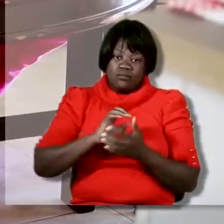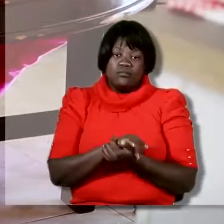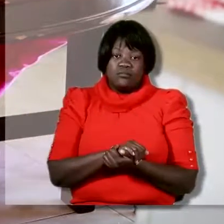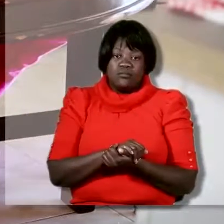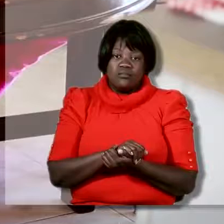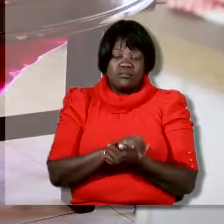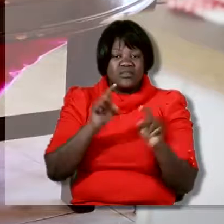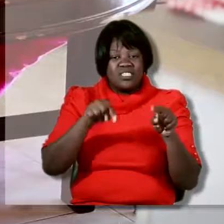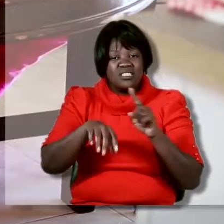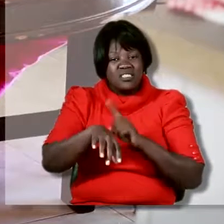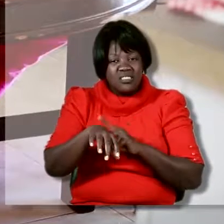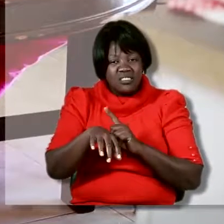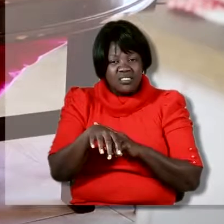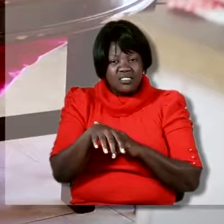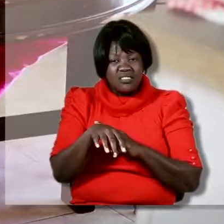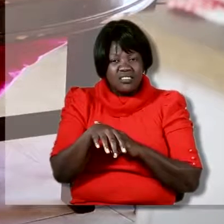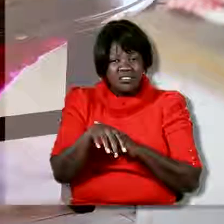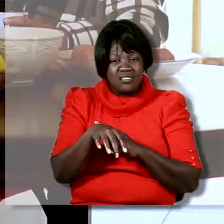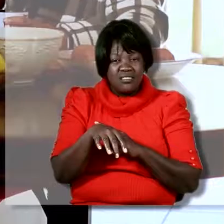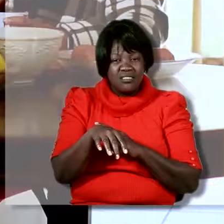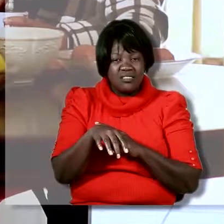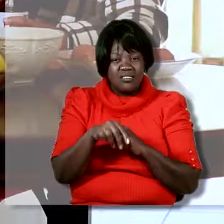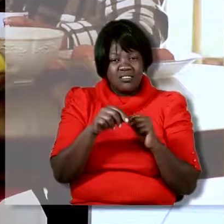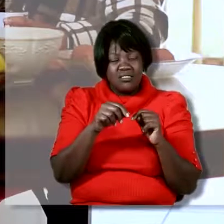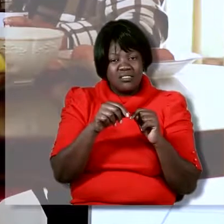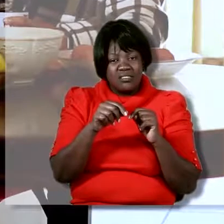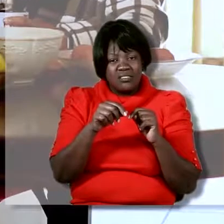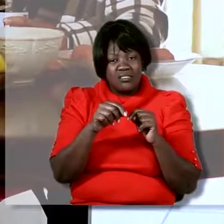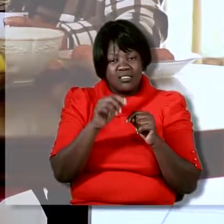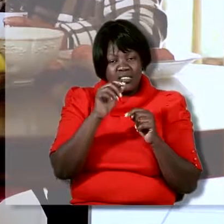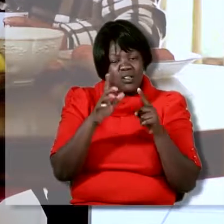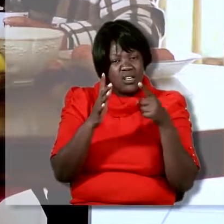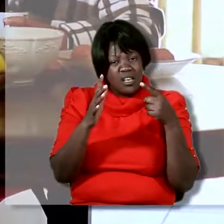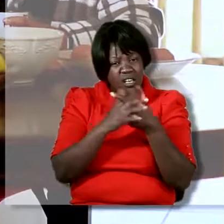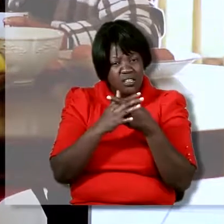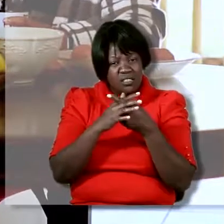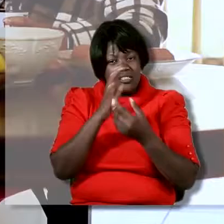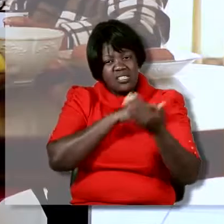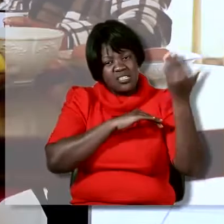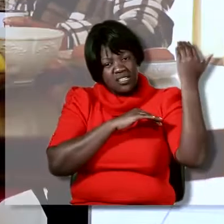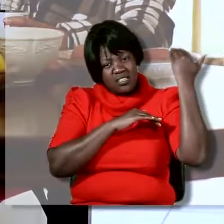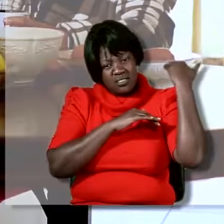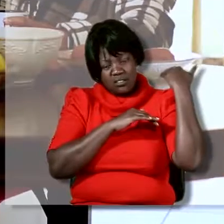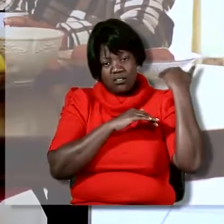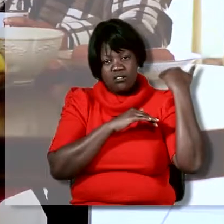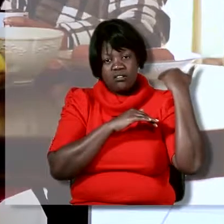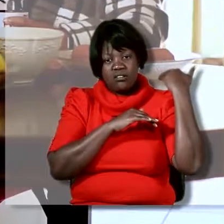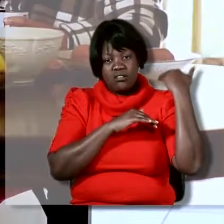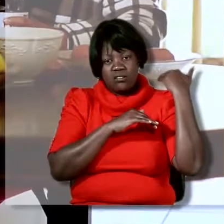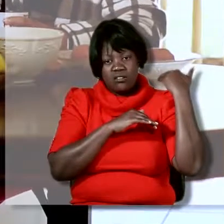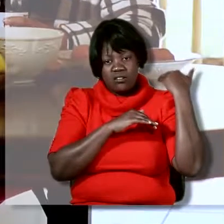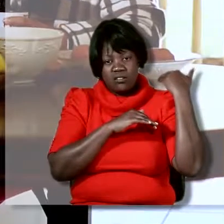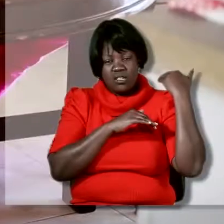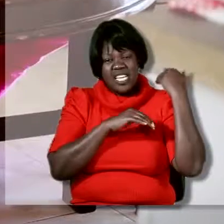what you experienced in the past, referring to what was at the time still in